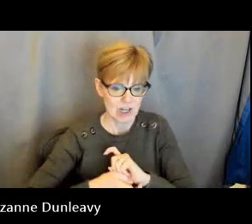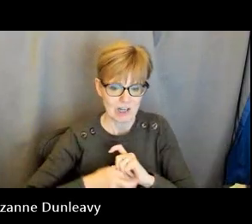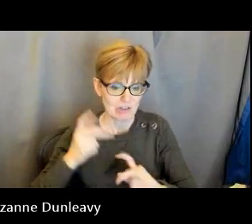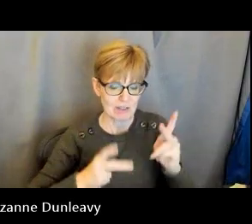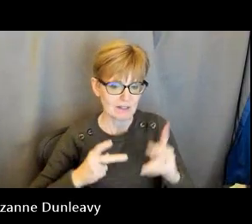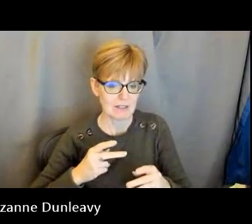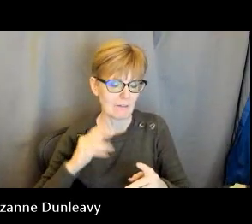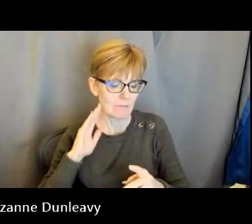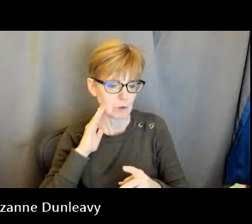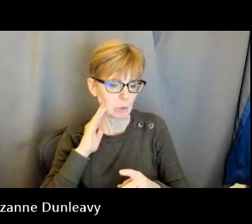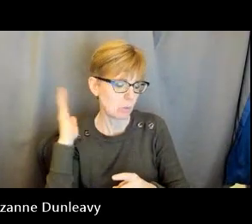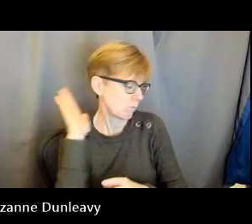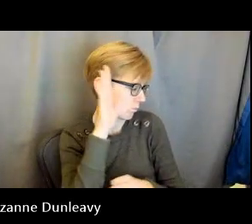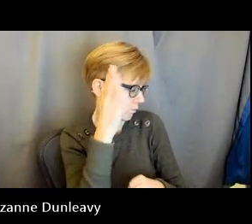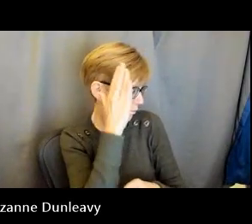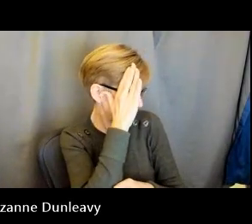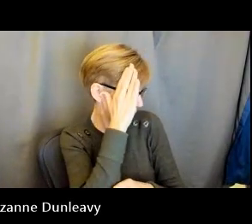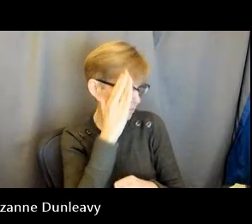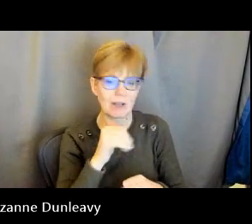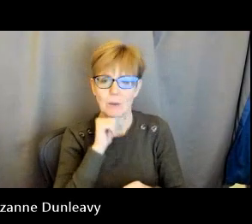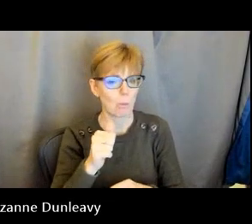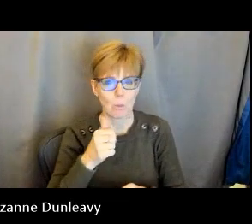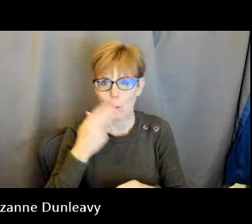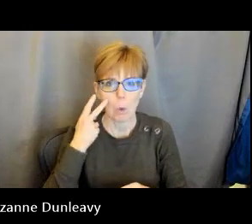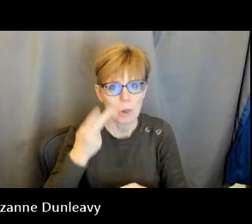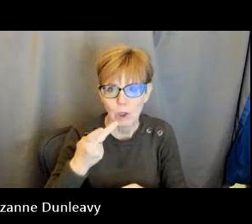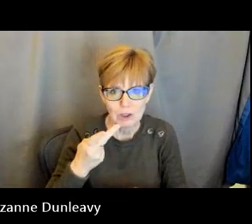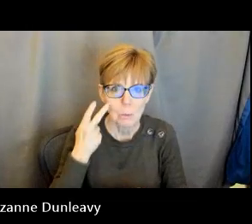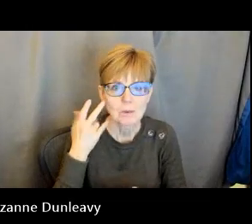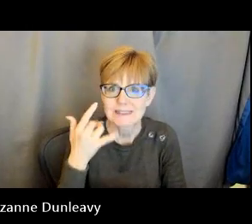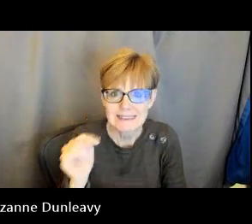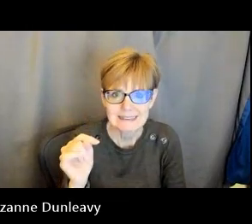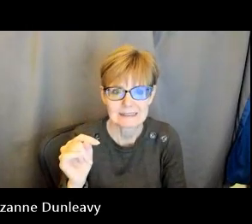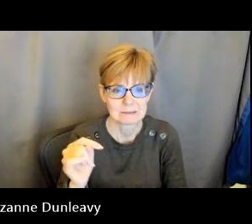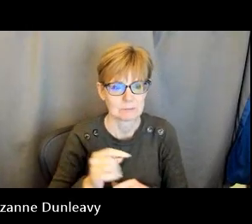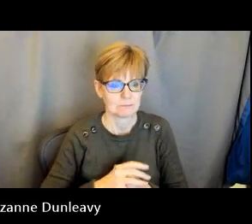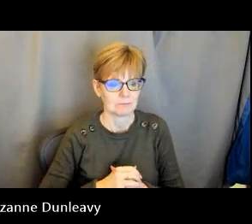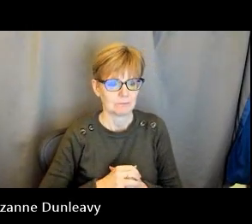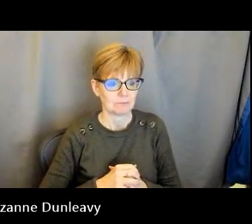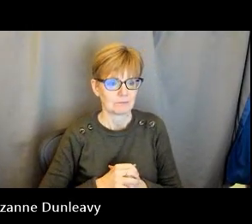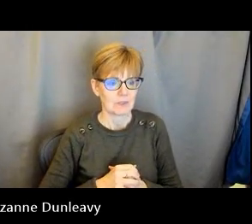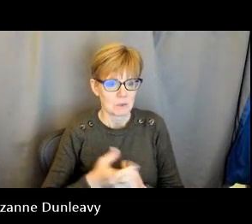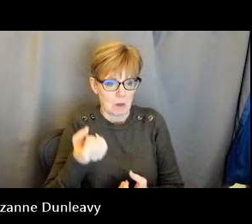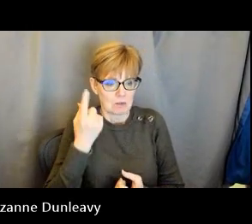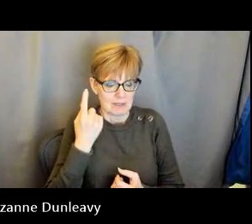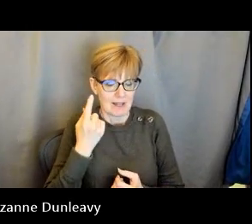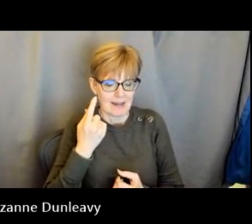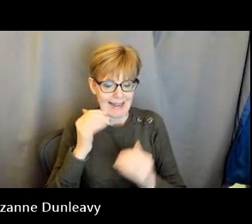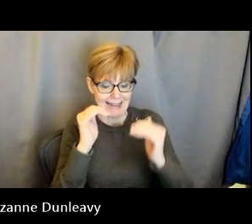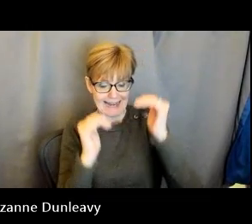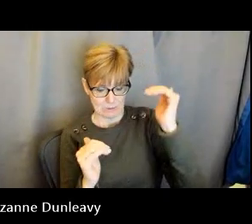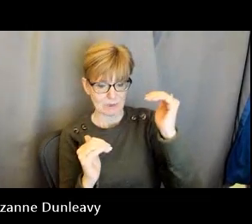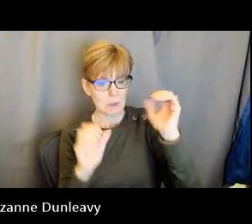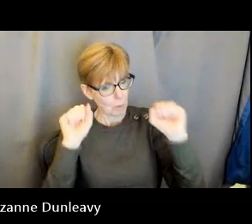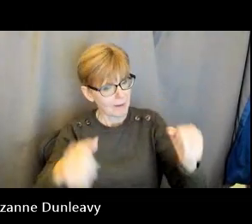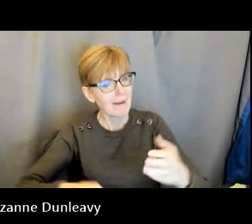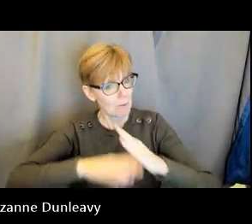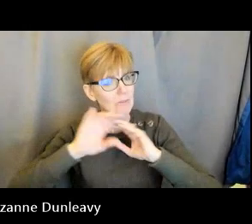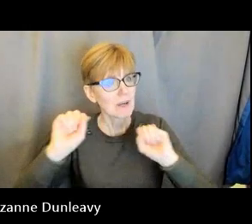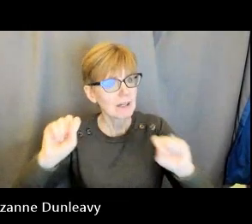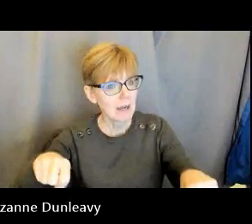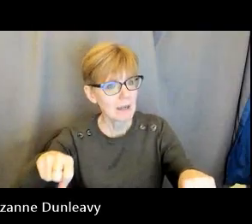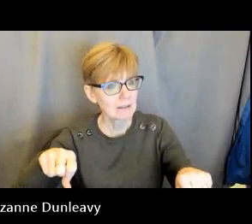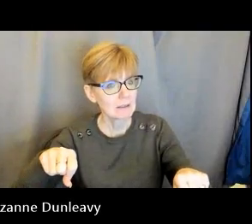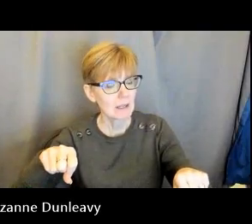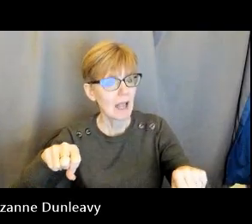to identify why these disparities exist, recognize that inequities are preventable, and then hopefully to avoid